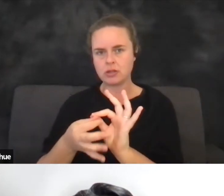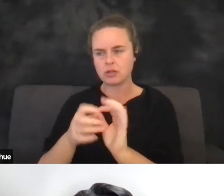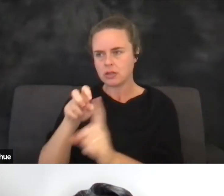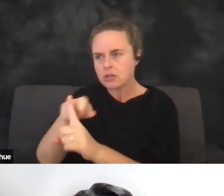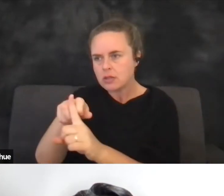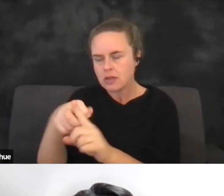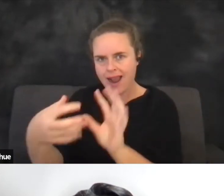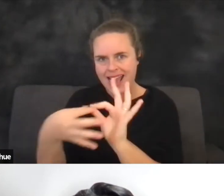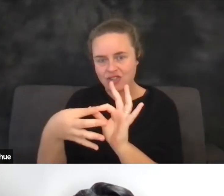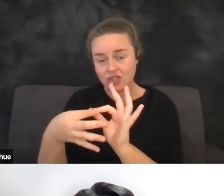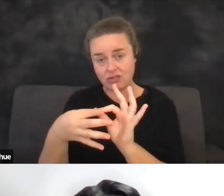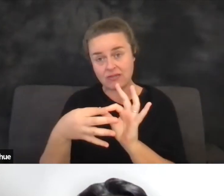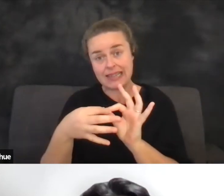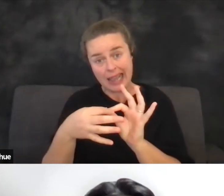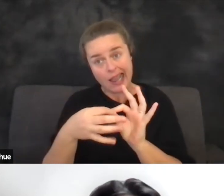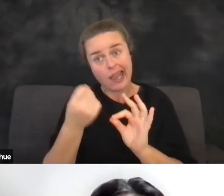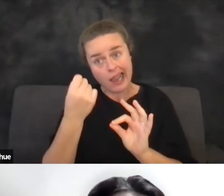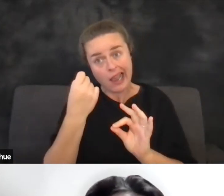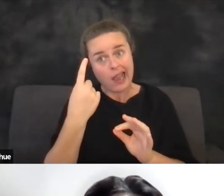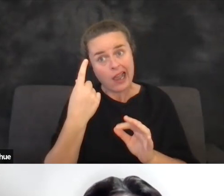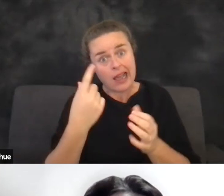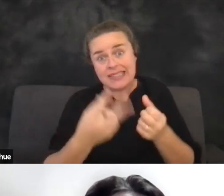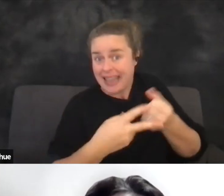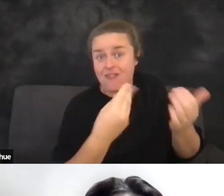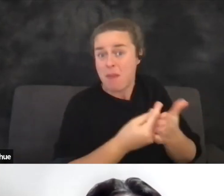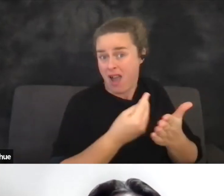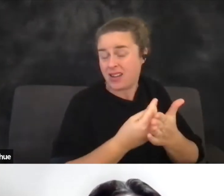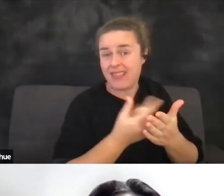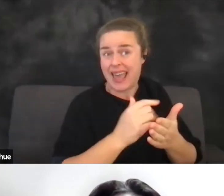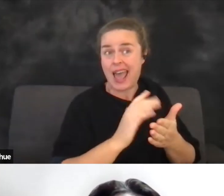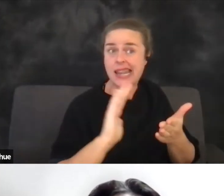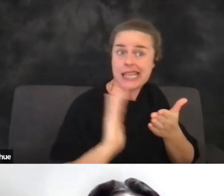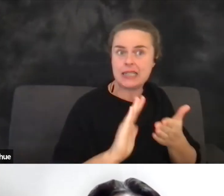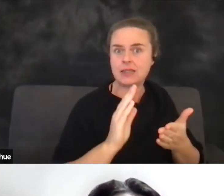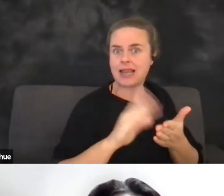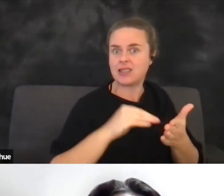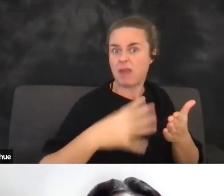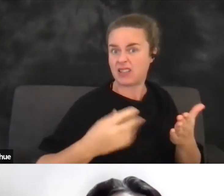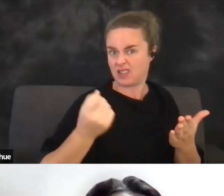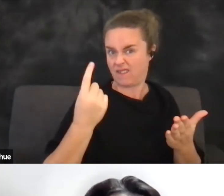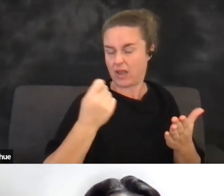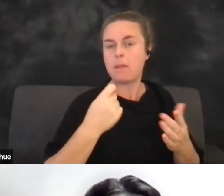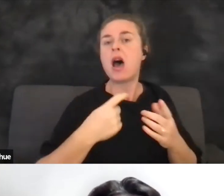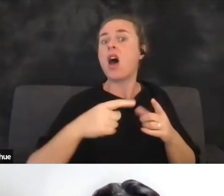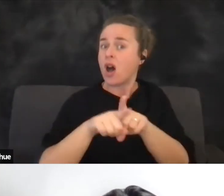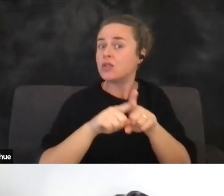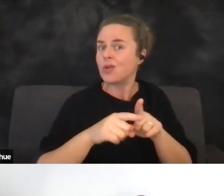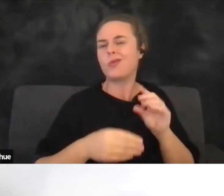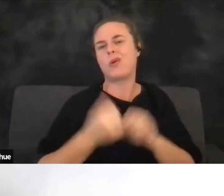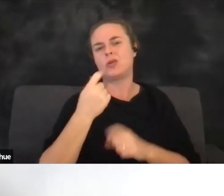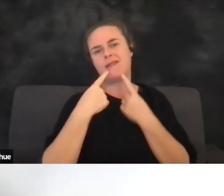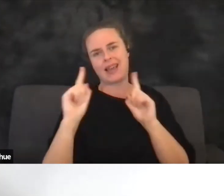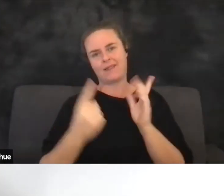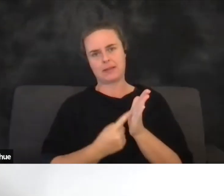least expensive and also sometimes the most effective antidote to all of that. And by